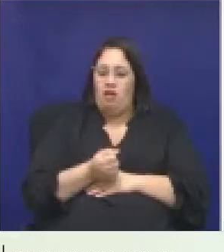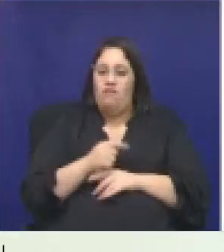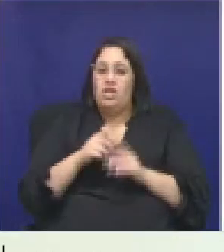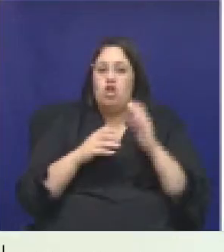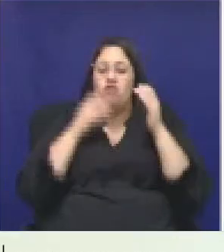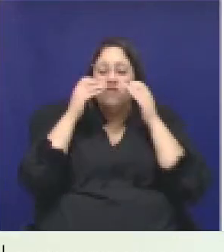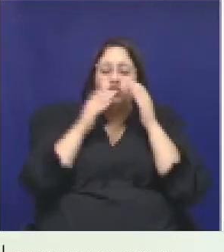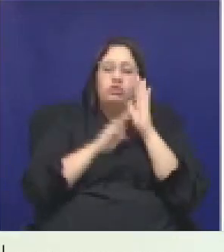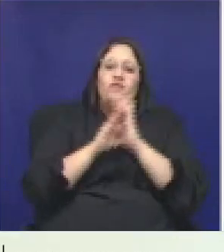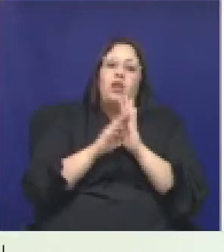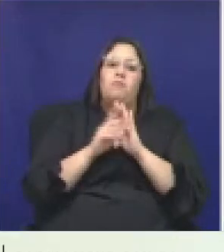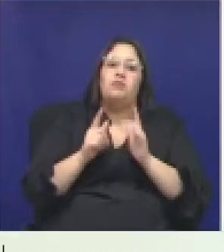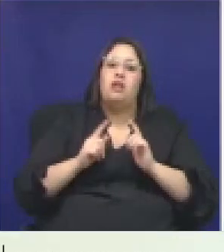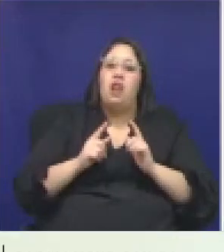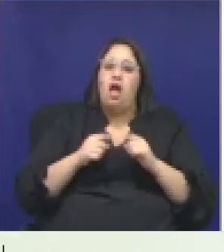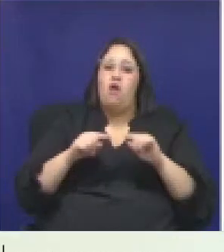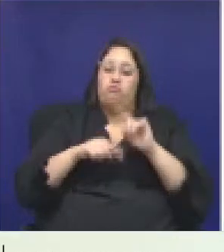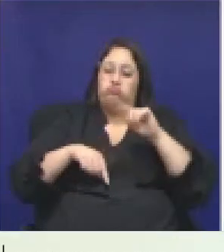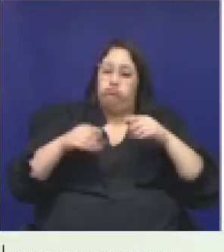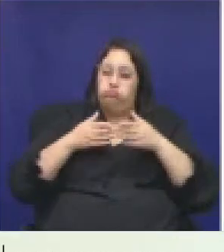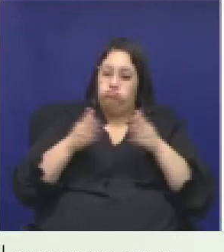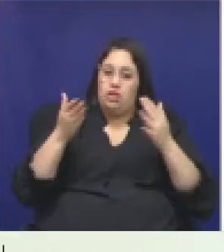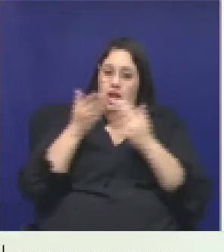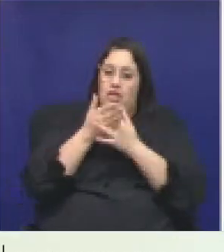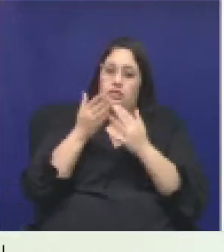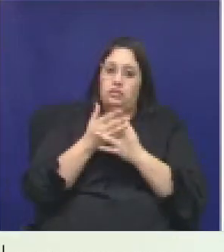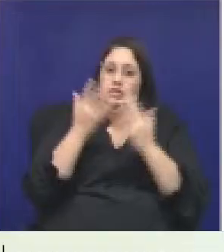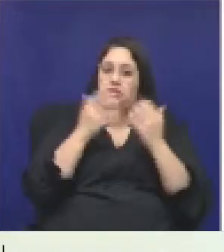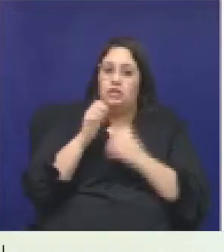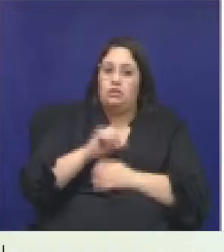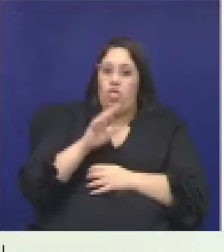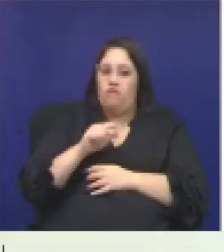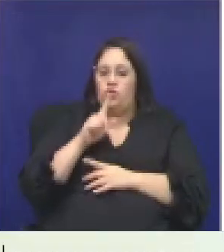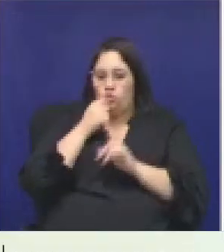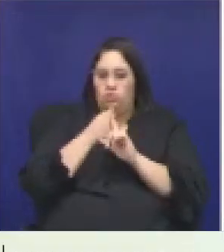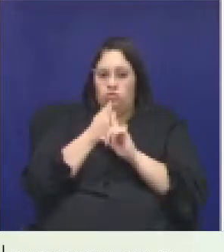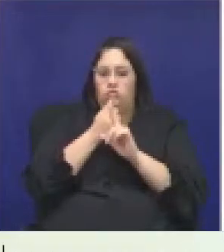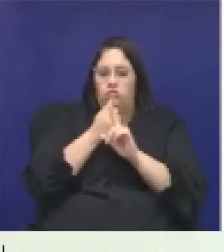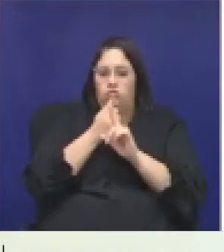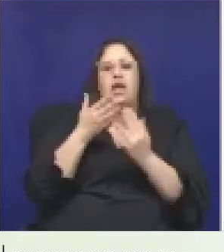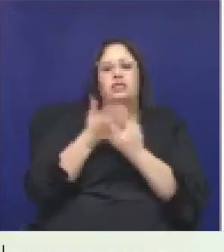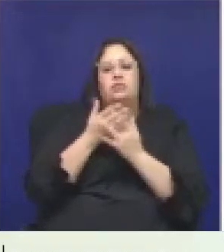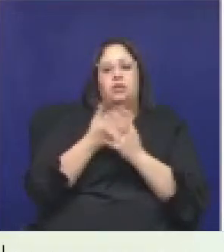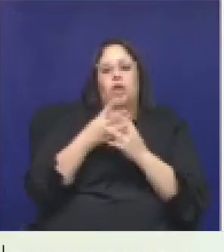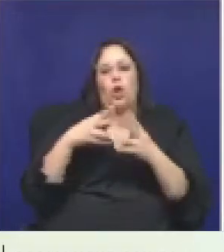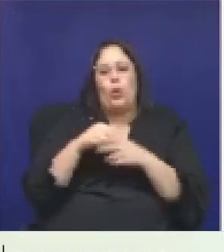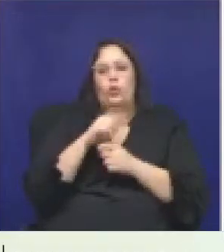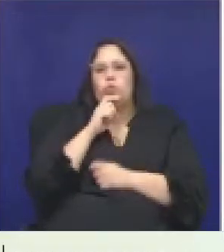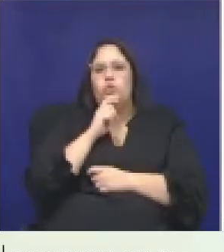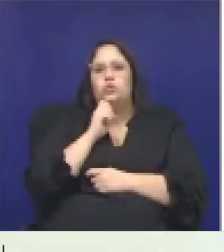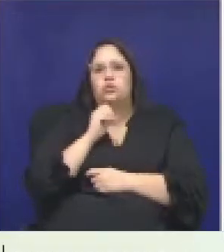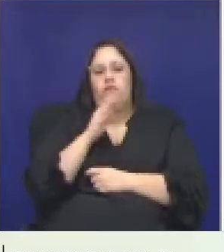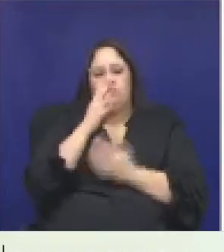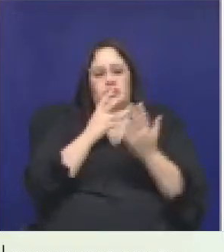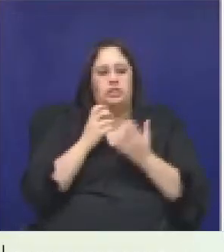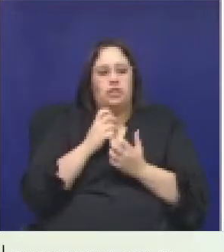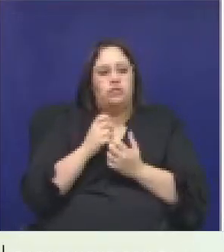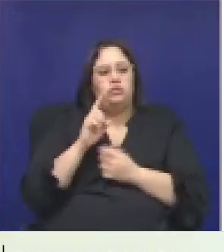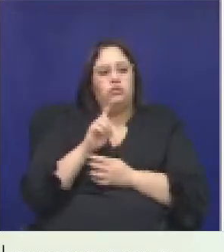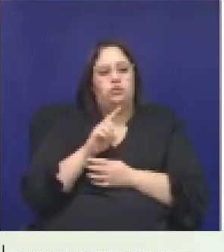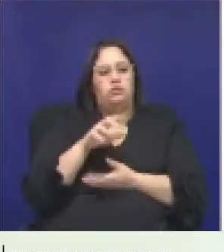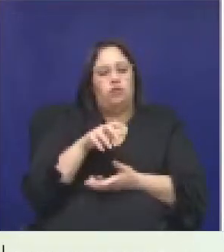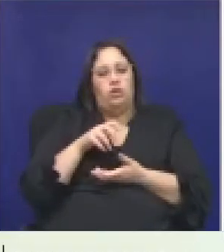is enabled by access to robust data, and Stats SA should champion accessibility and increase usage of statistical